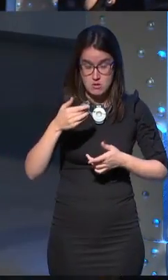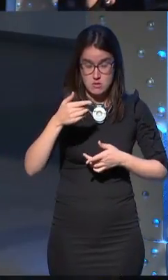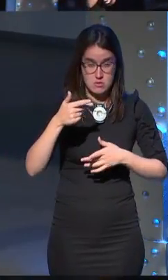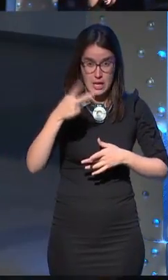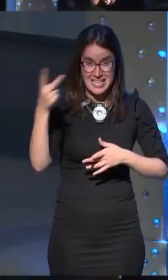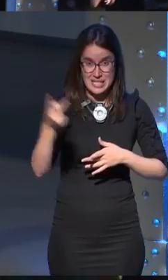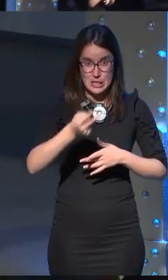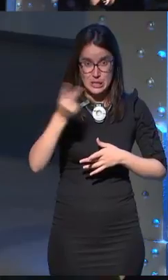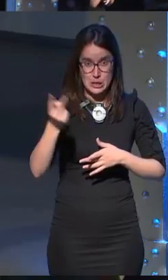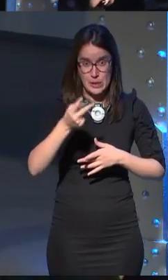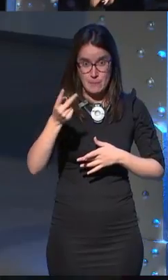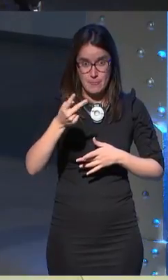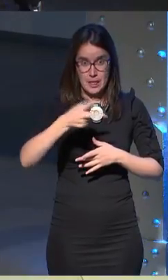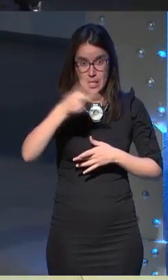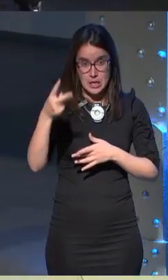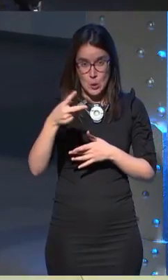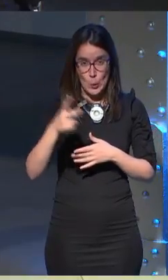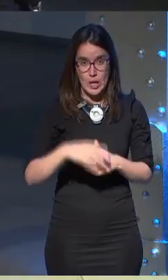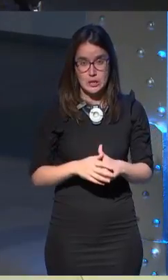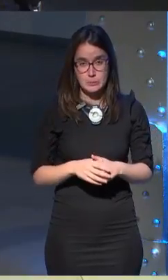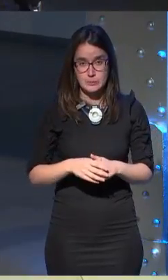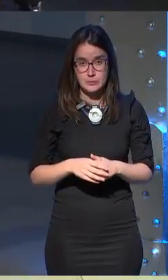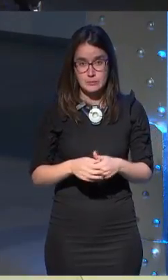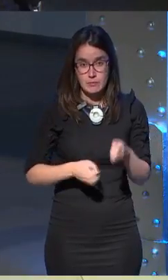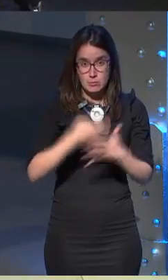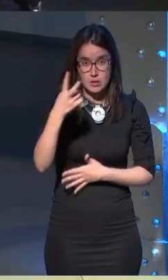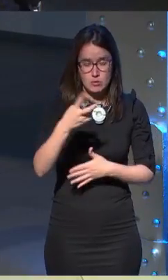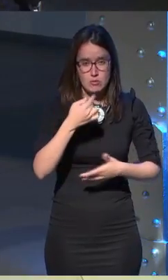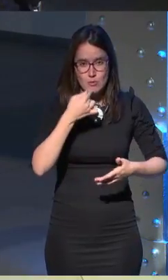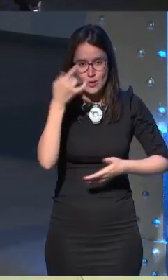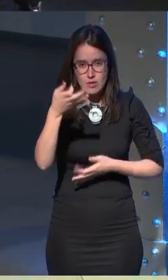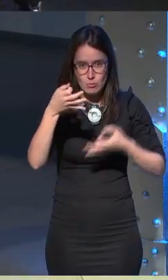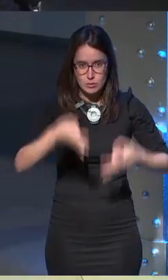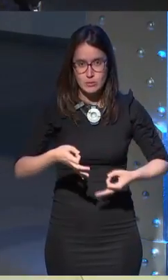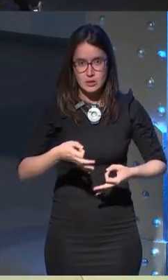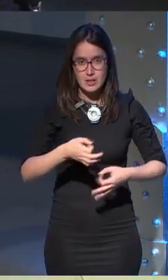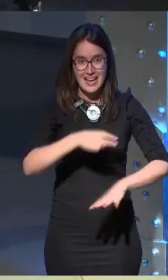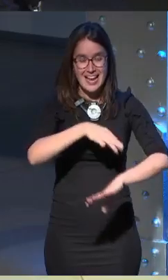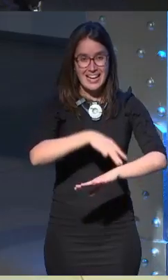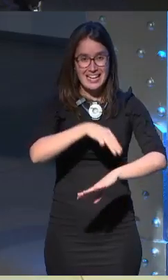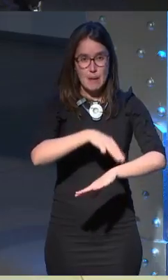by Mr. Kelly himself right here on the second floor. And